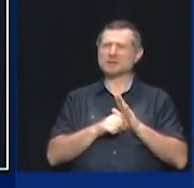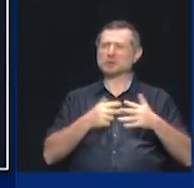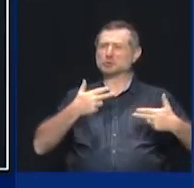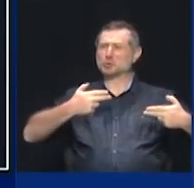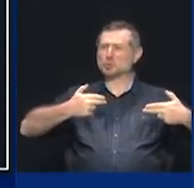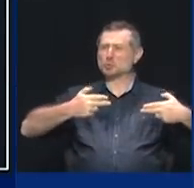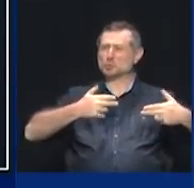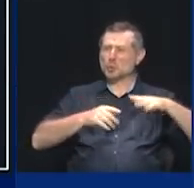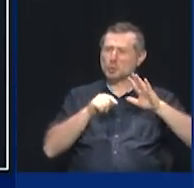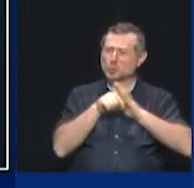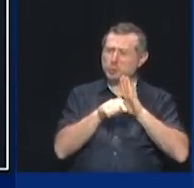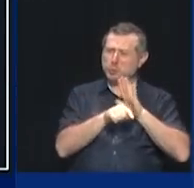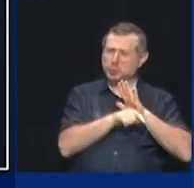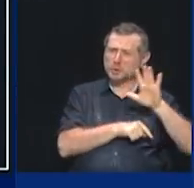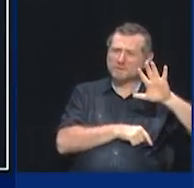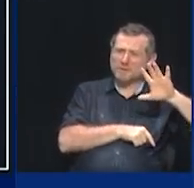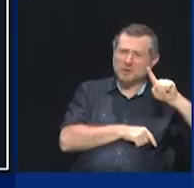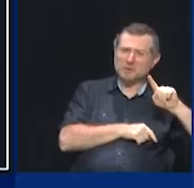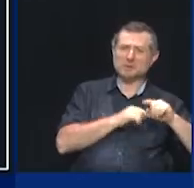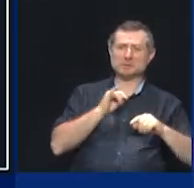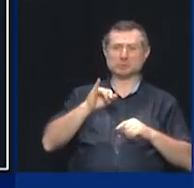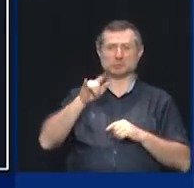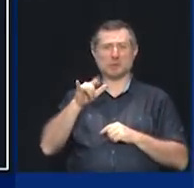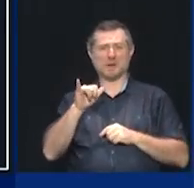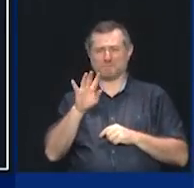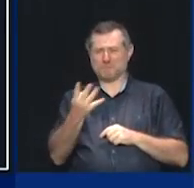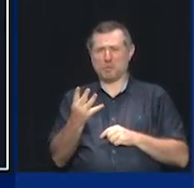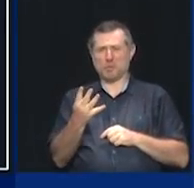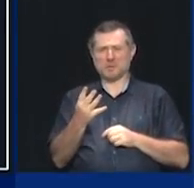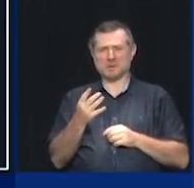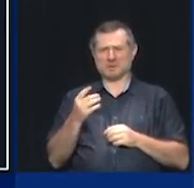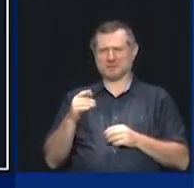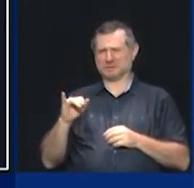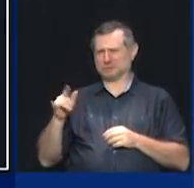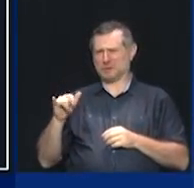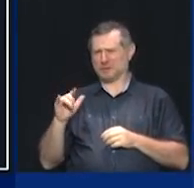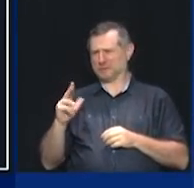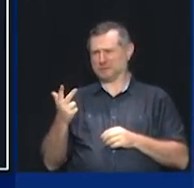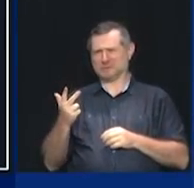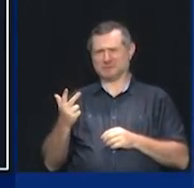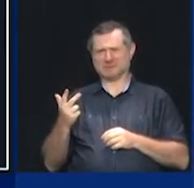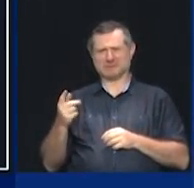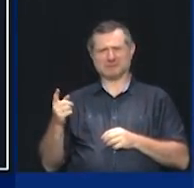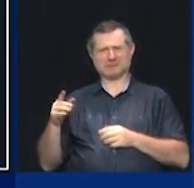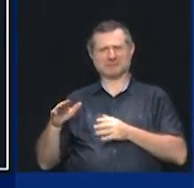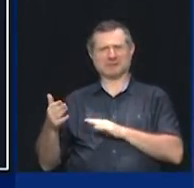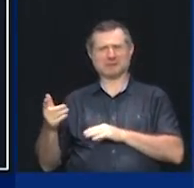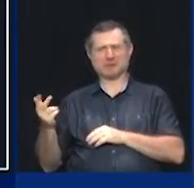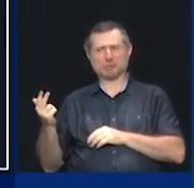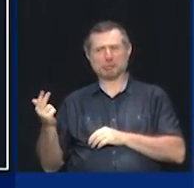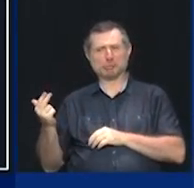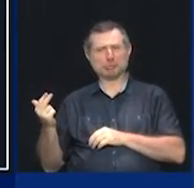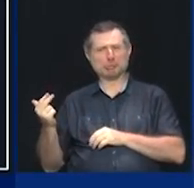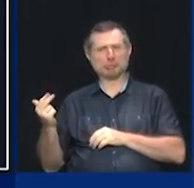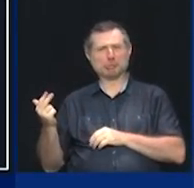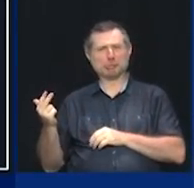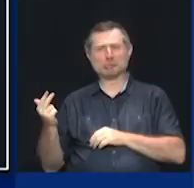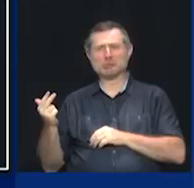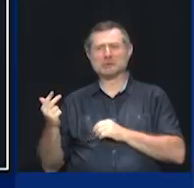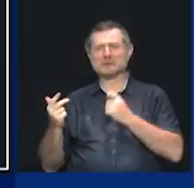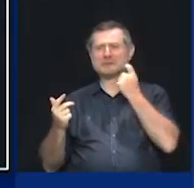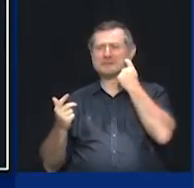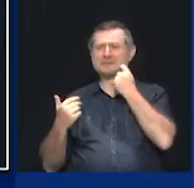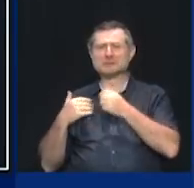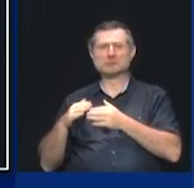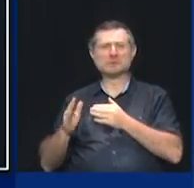COVID over the July 4th weekend. And that was just the July 4th weekend. Somebody said to me, on July